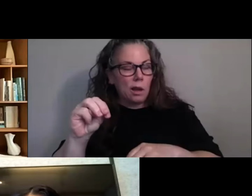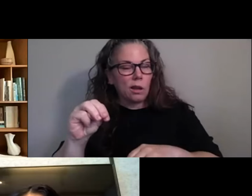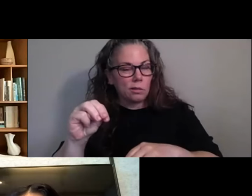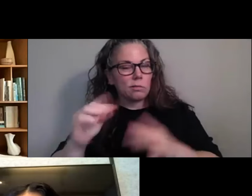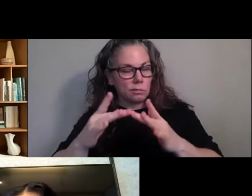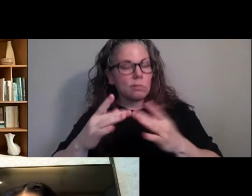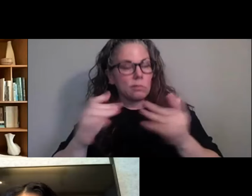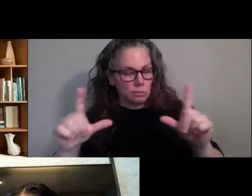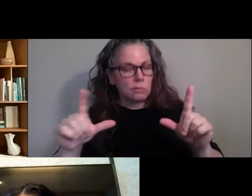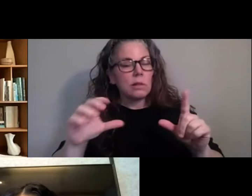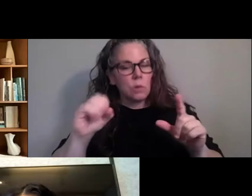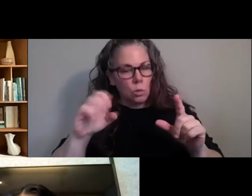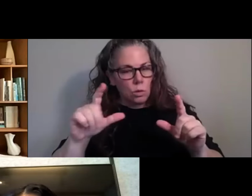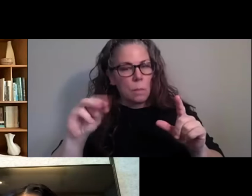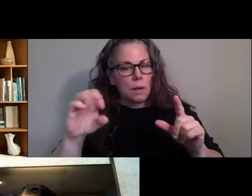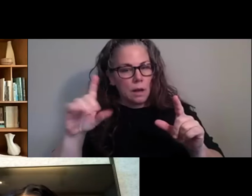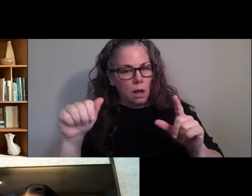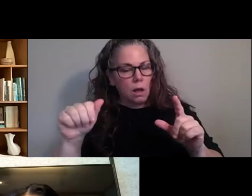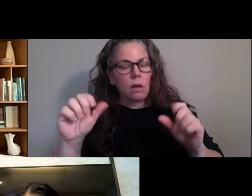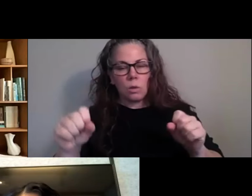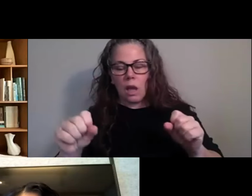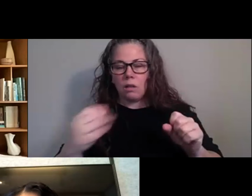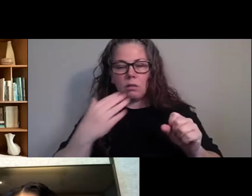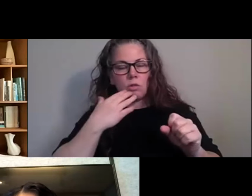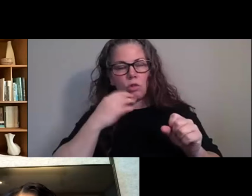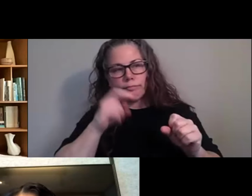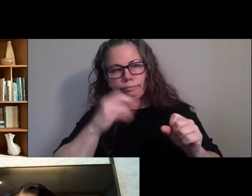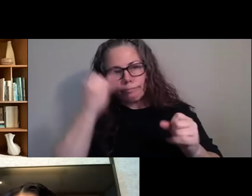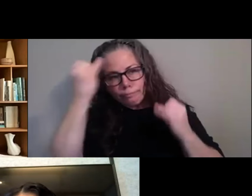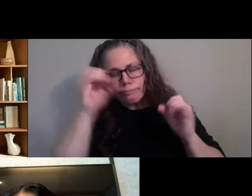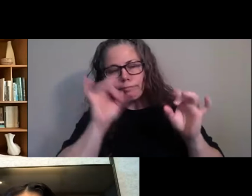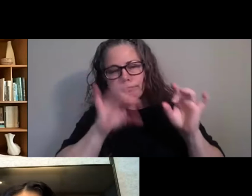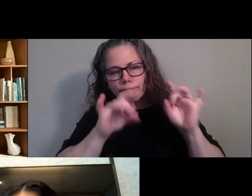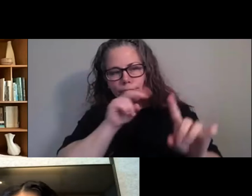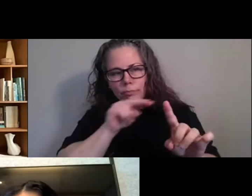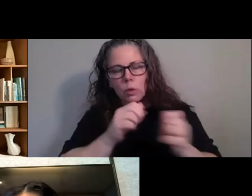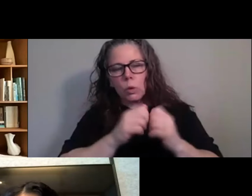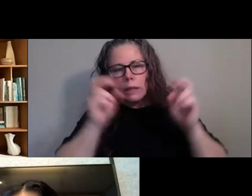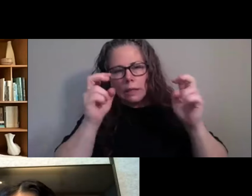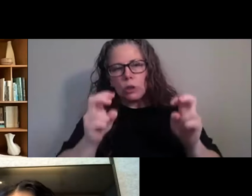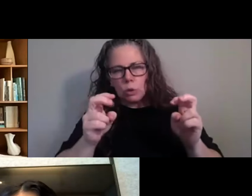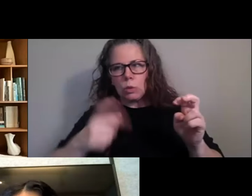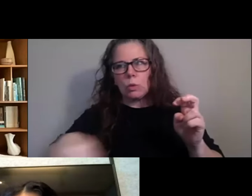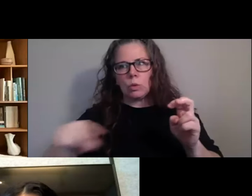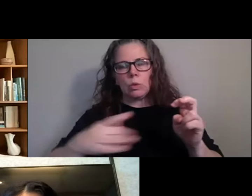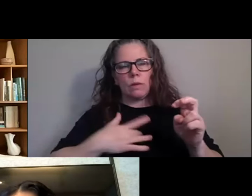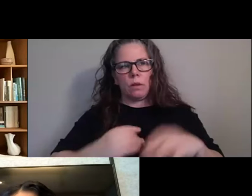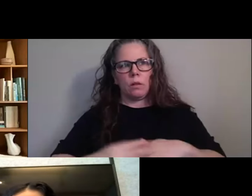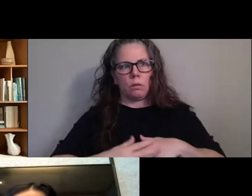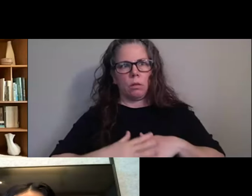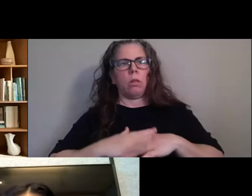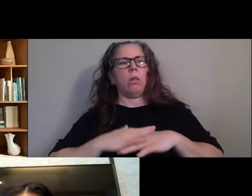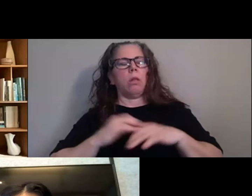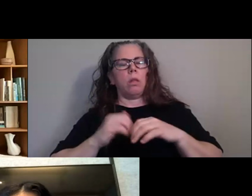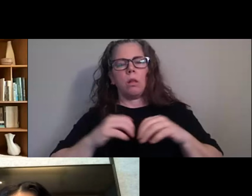to share your perspectives and your issues that your community is facing on social media so you can get